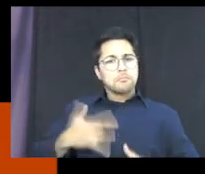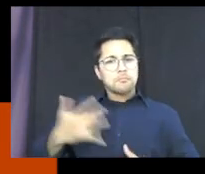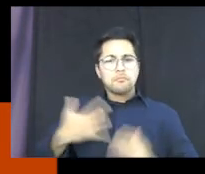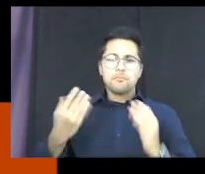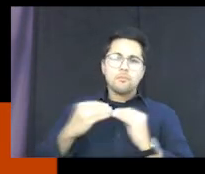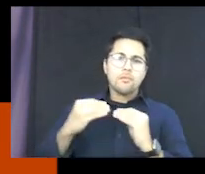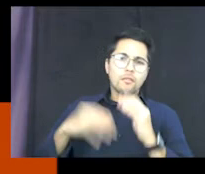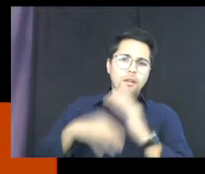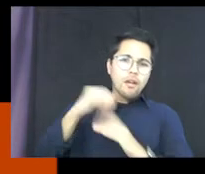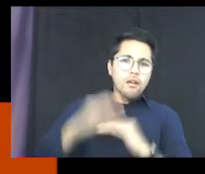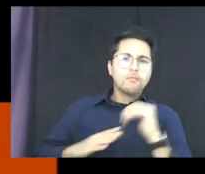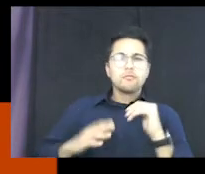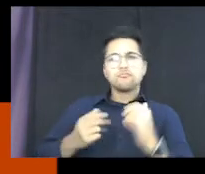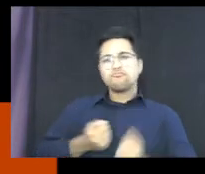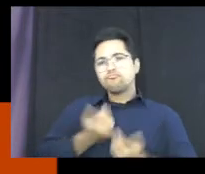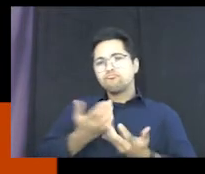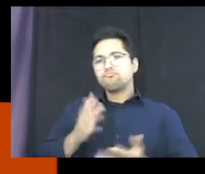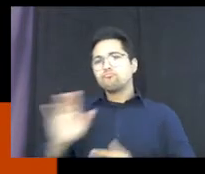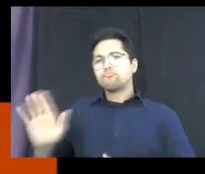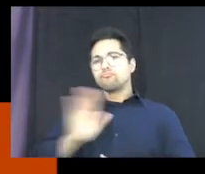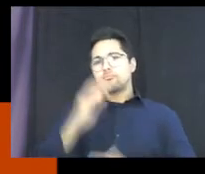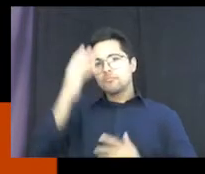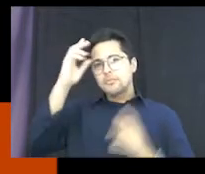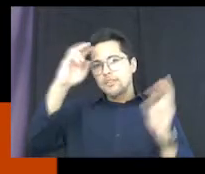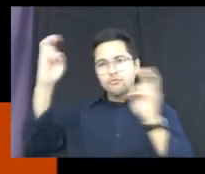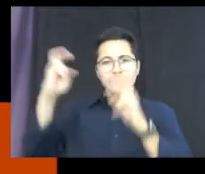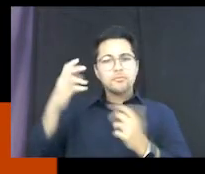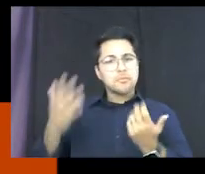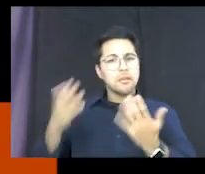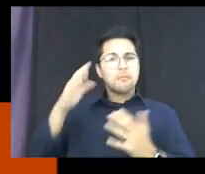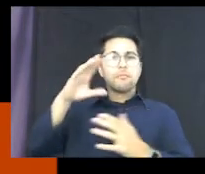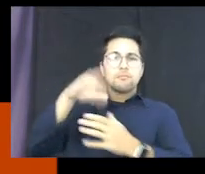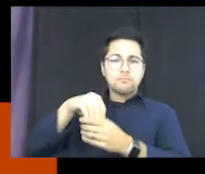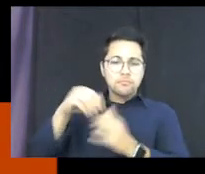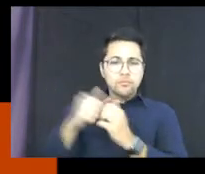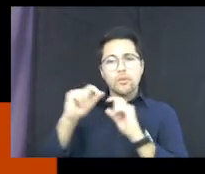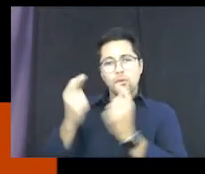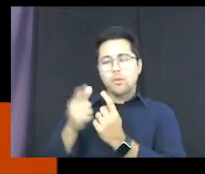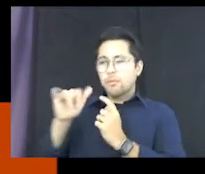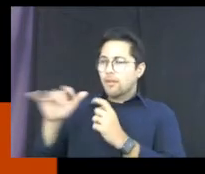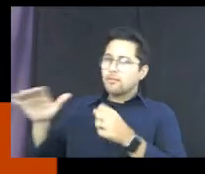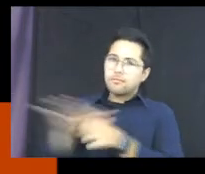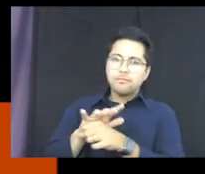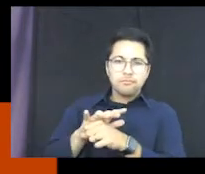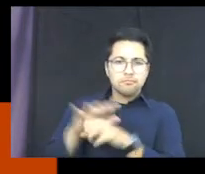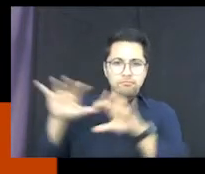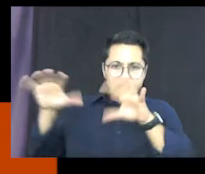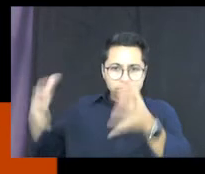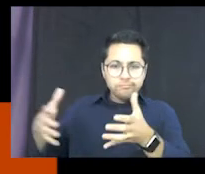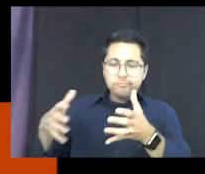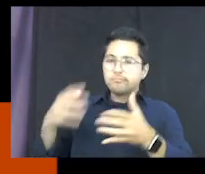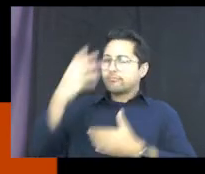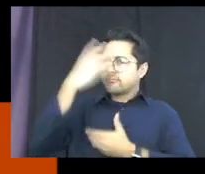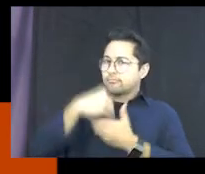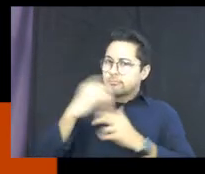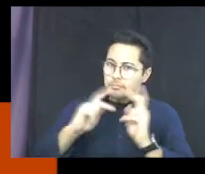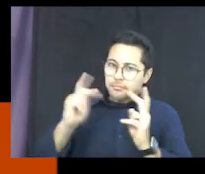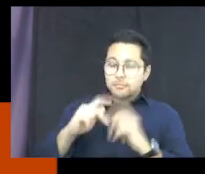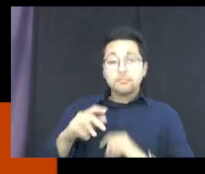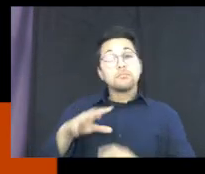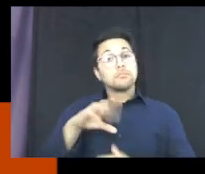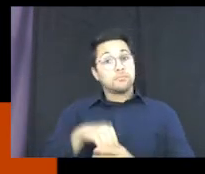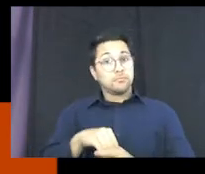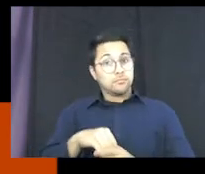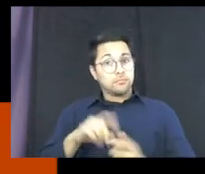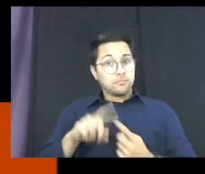comfortable expressing their issues and participating in a group that is entirely comprised of autistic people,